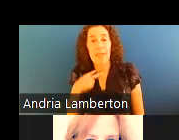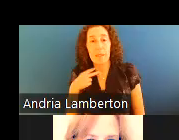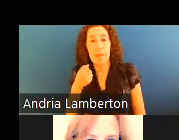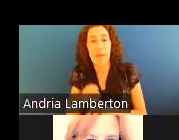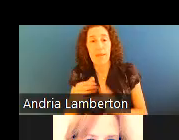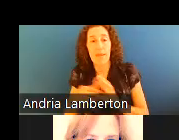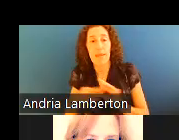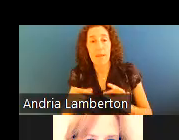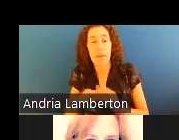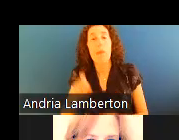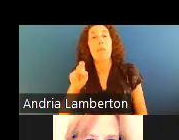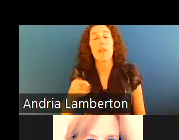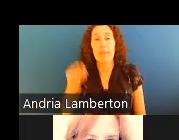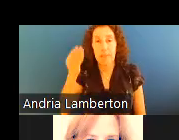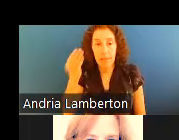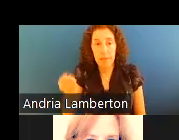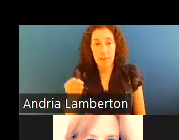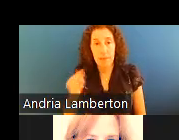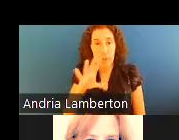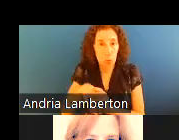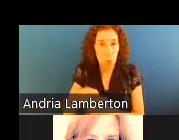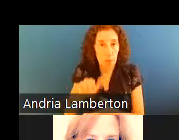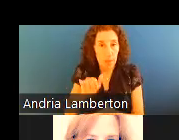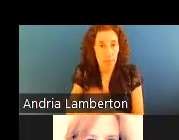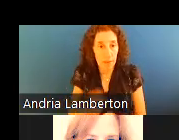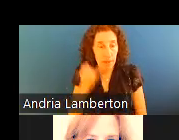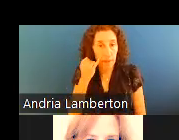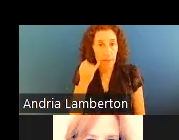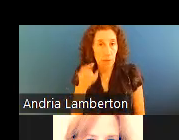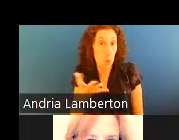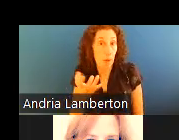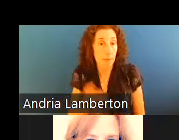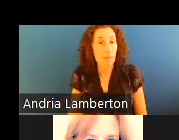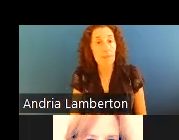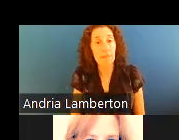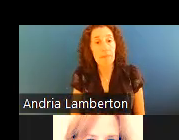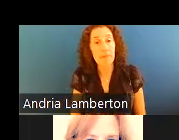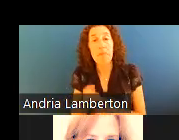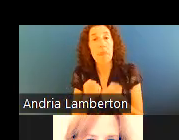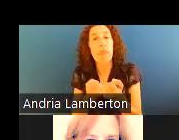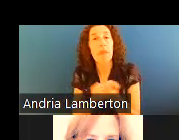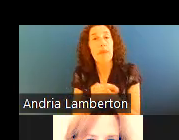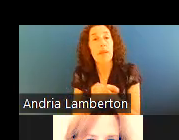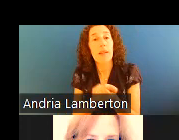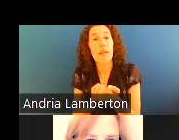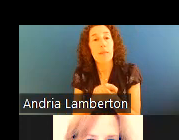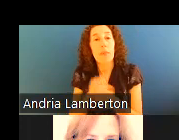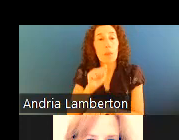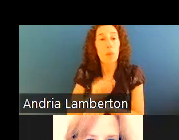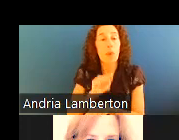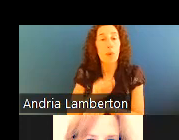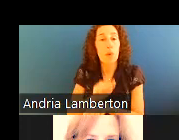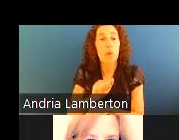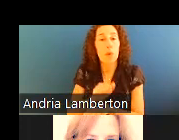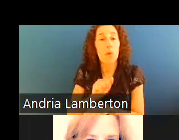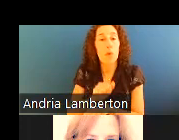sentence. Advocates can have very important roles in victim impact statements. You all can work together with the victim to